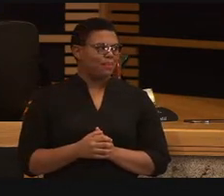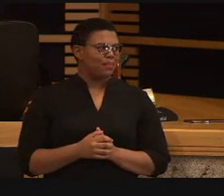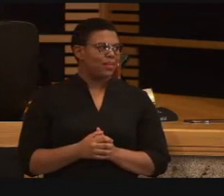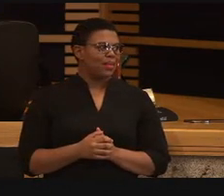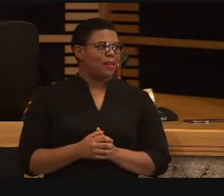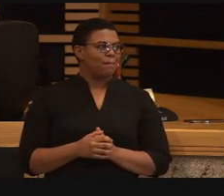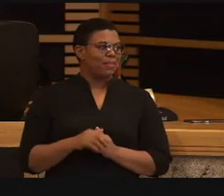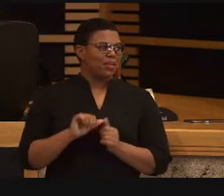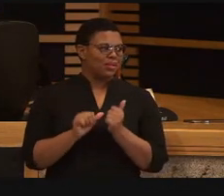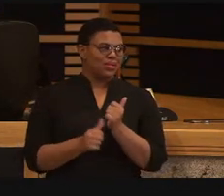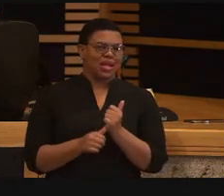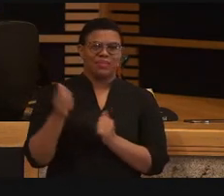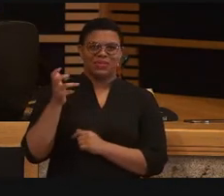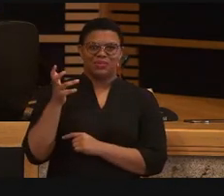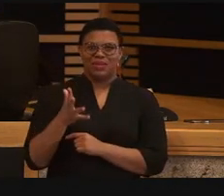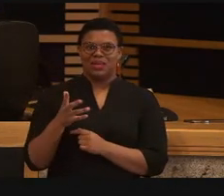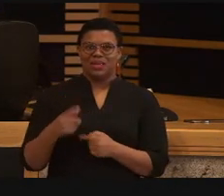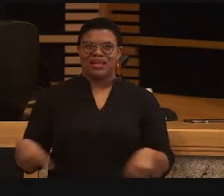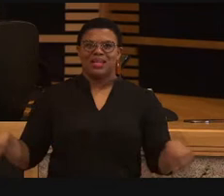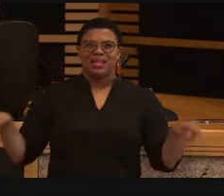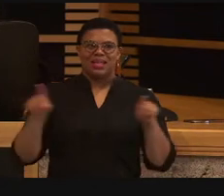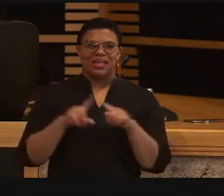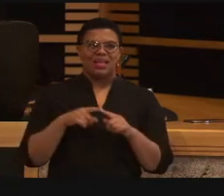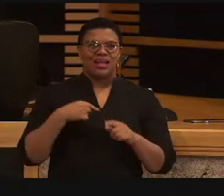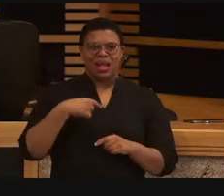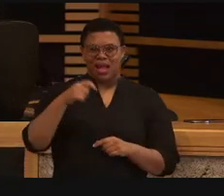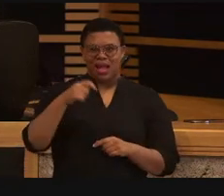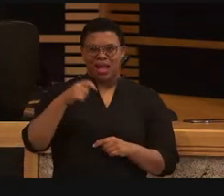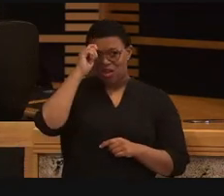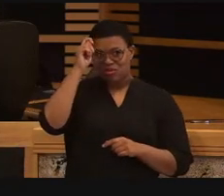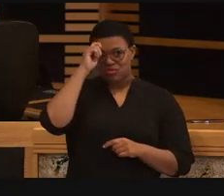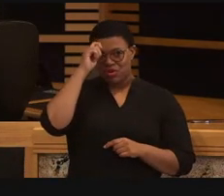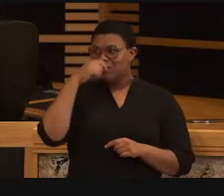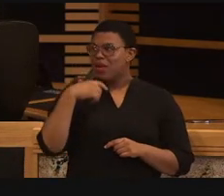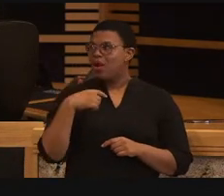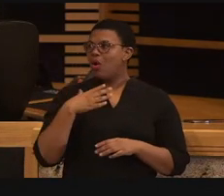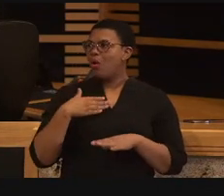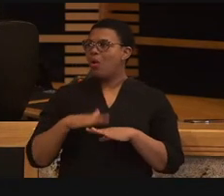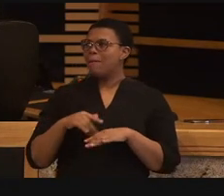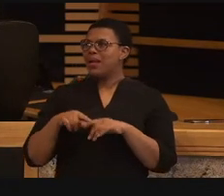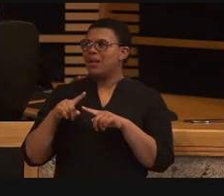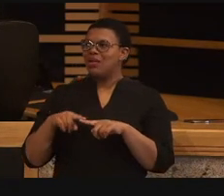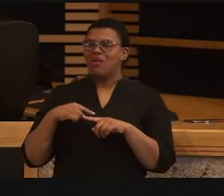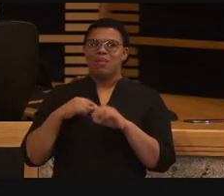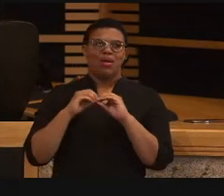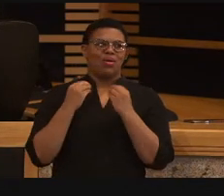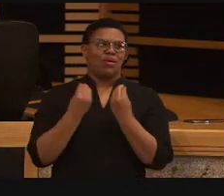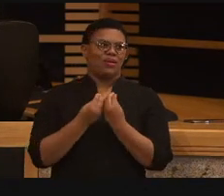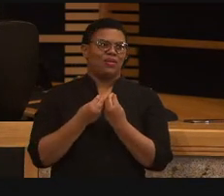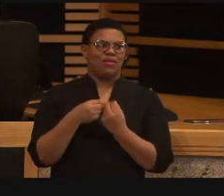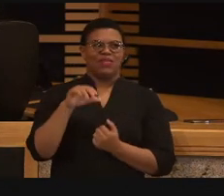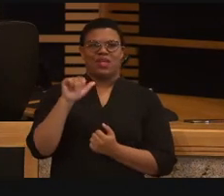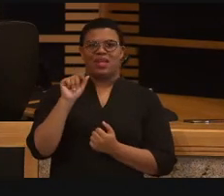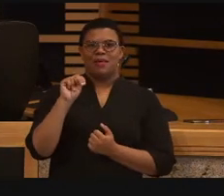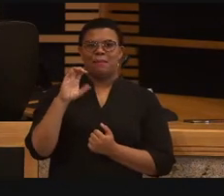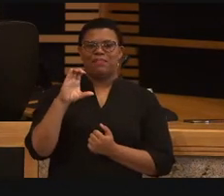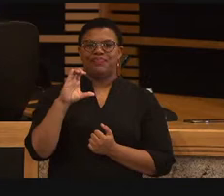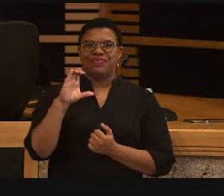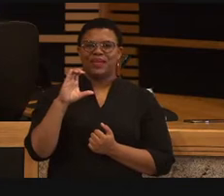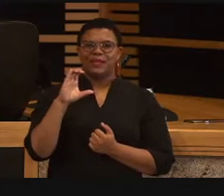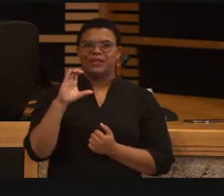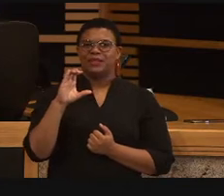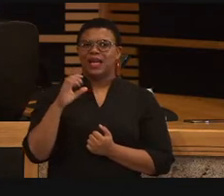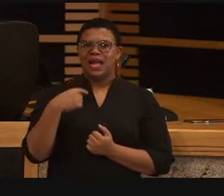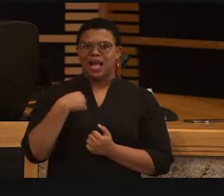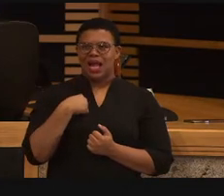Honorable Deputy Speaker, House at large, let me greet you on behalf of my organization, African National Congress. Honorable Speaker,